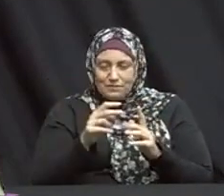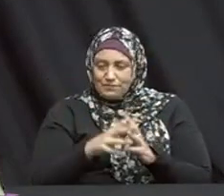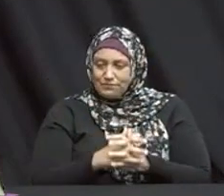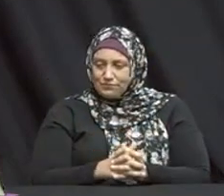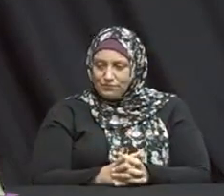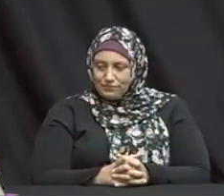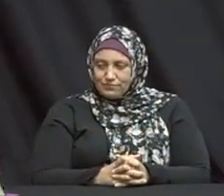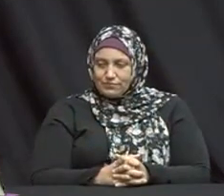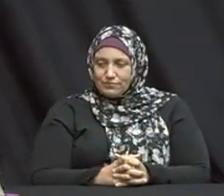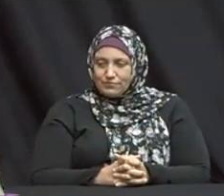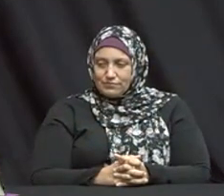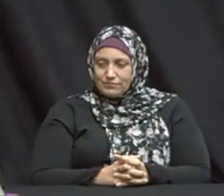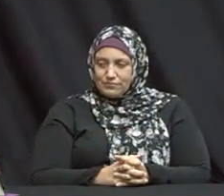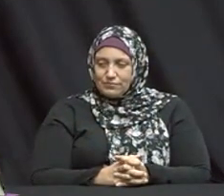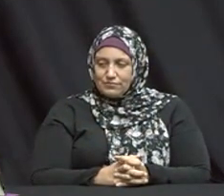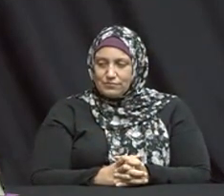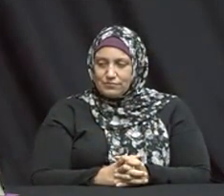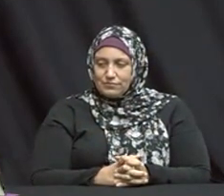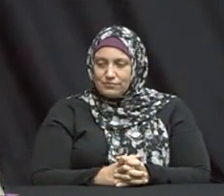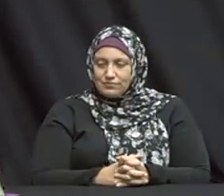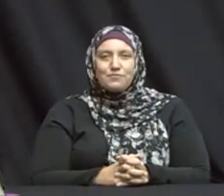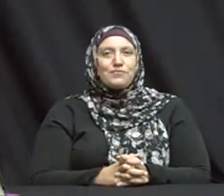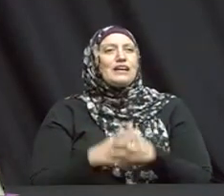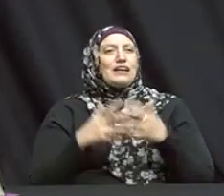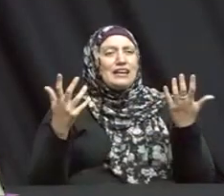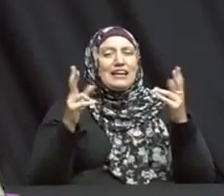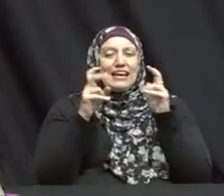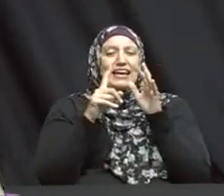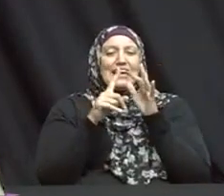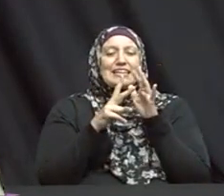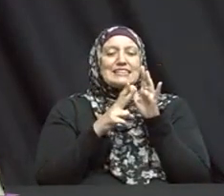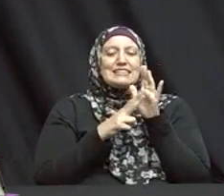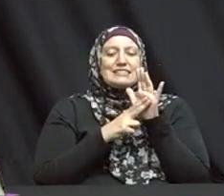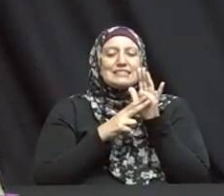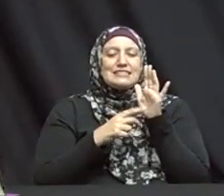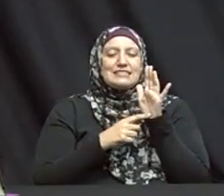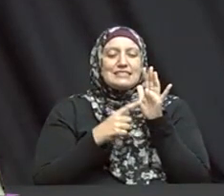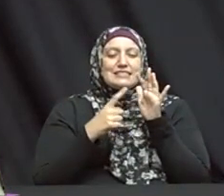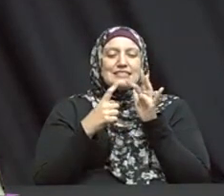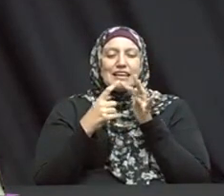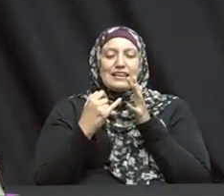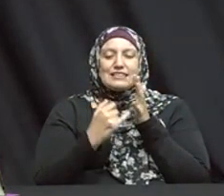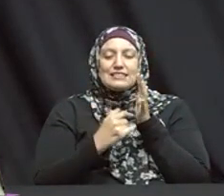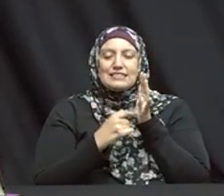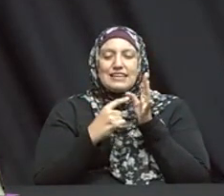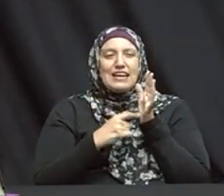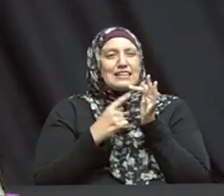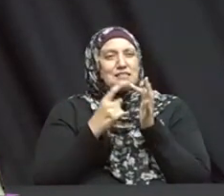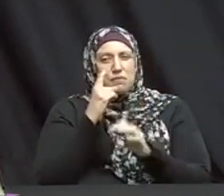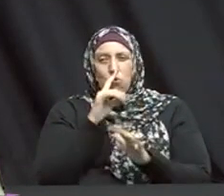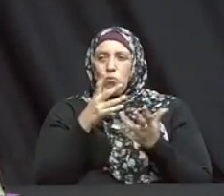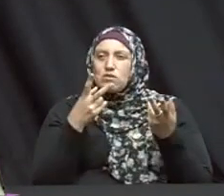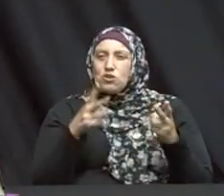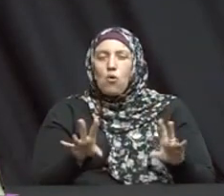Like what was the expression? Interstate people. For interstate people that they live without any will, if they have